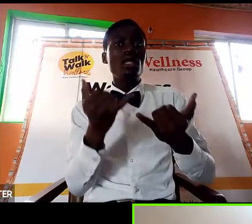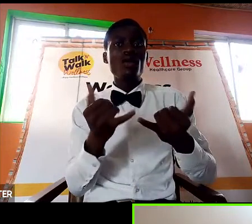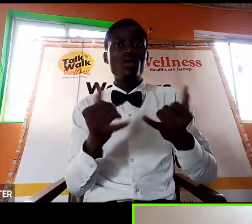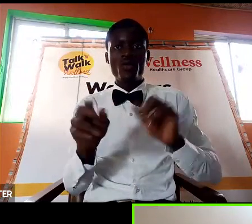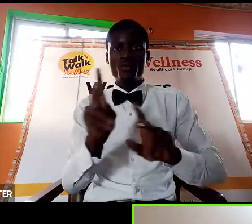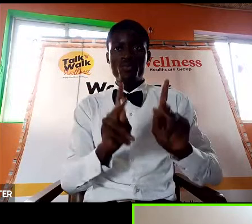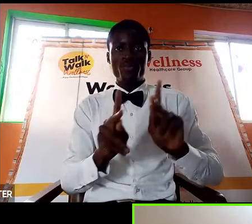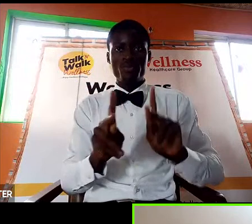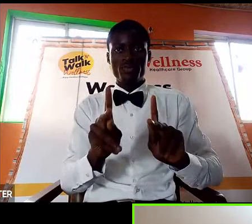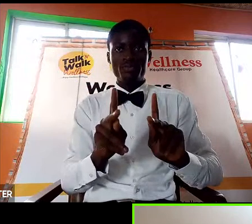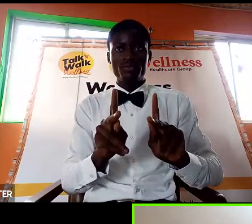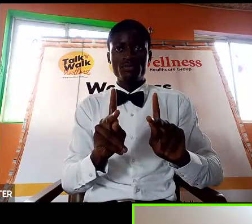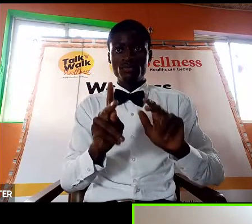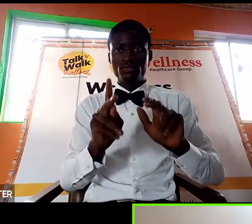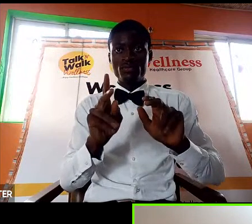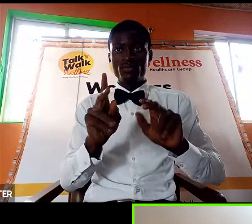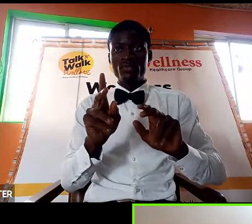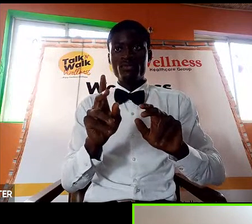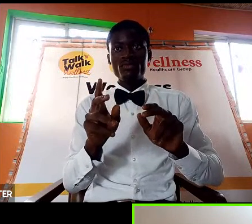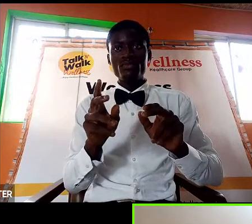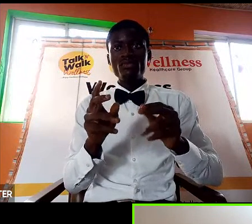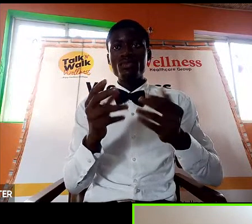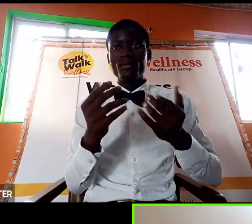so let me put it there. People can be horny.